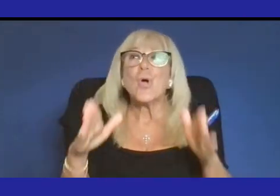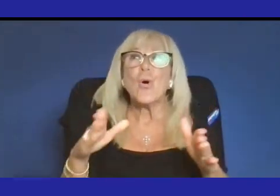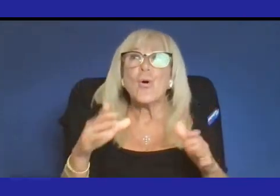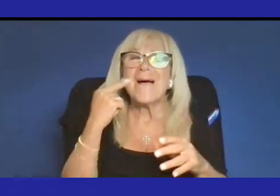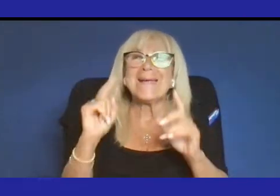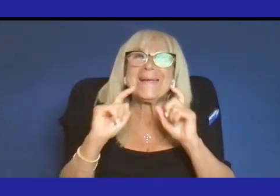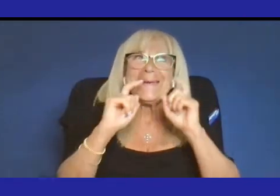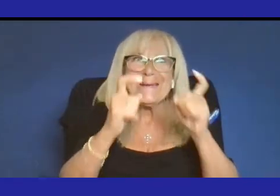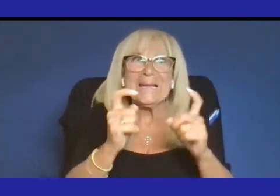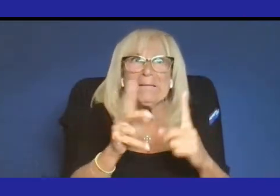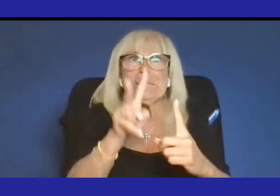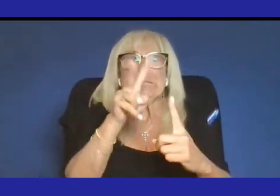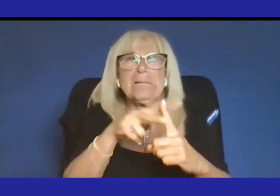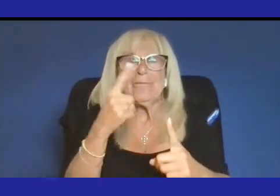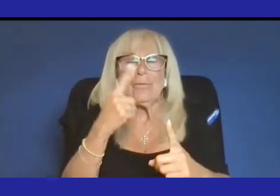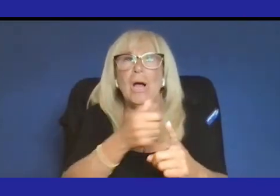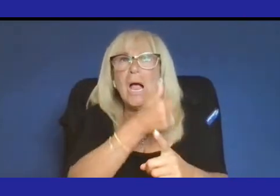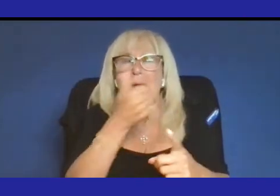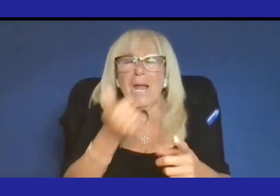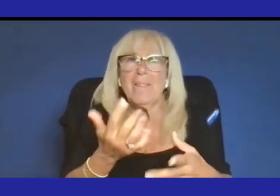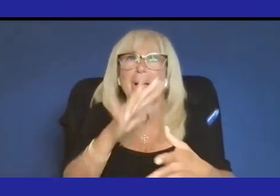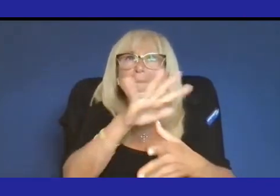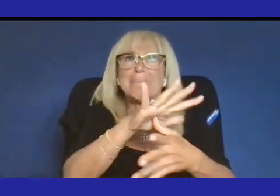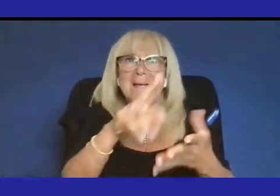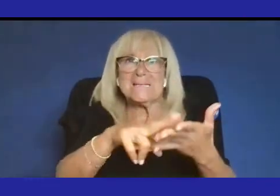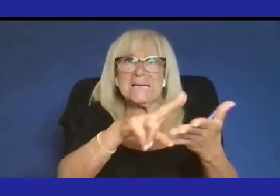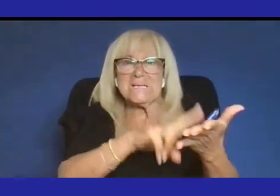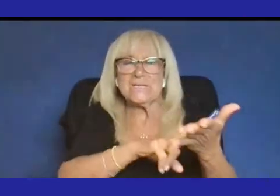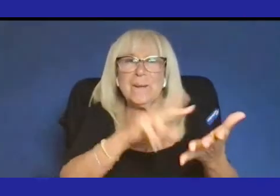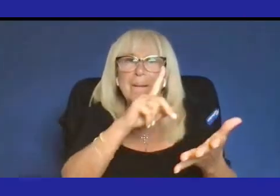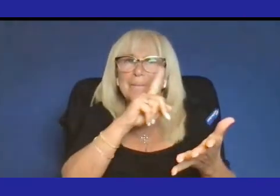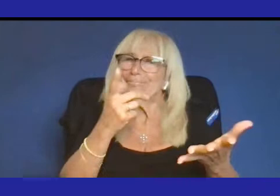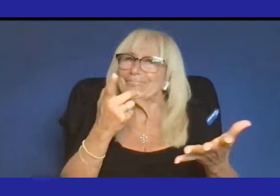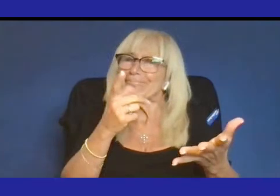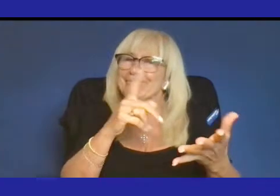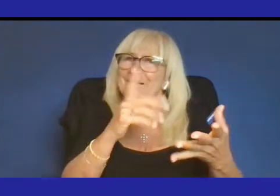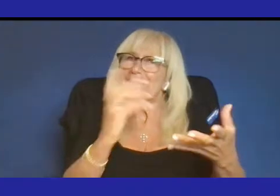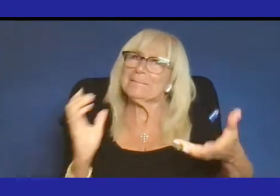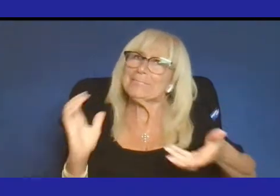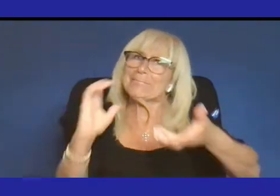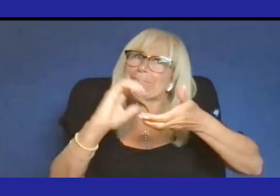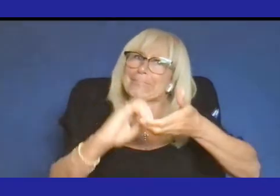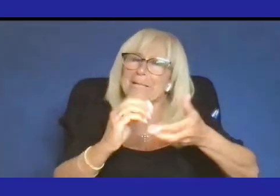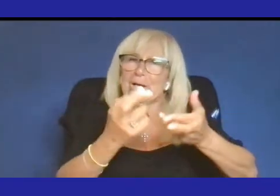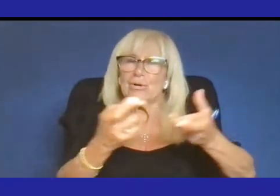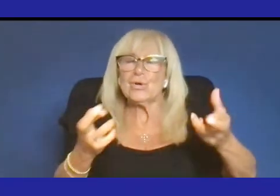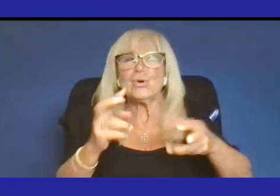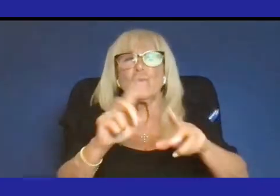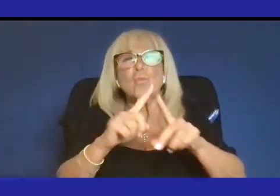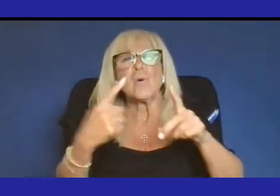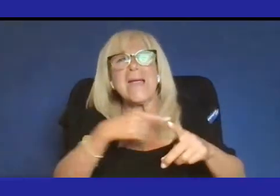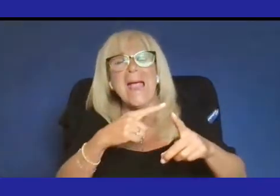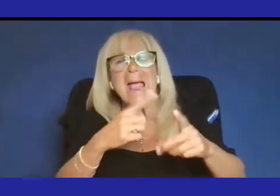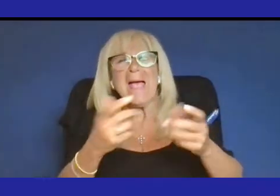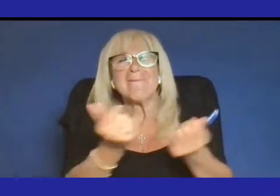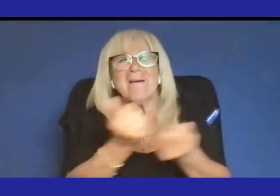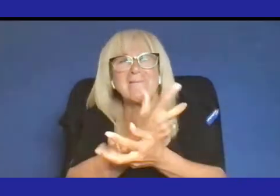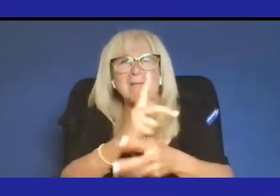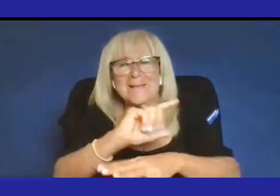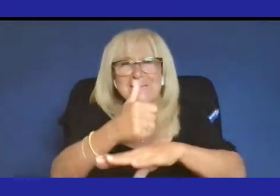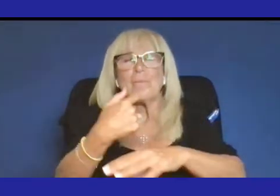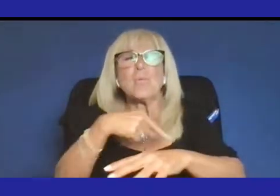another master contract because I'm going to be draining the resources. So while we have the pools in place, we're able to